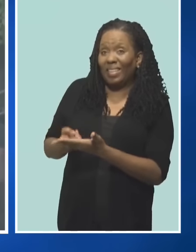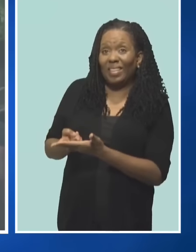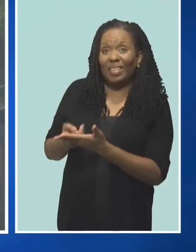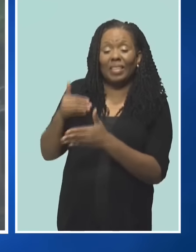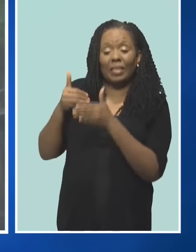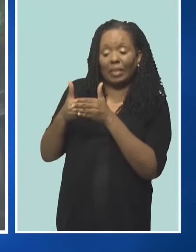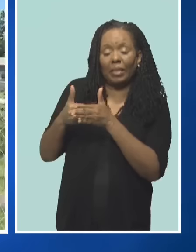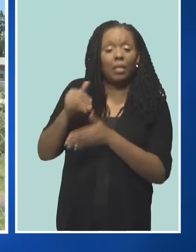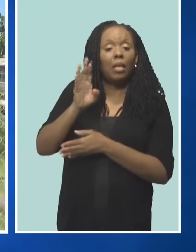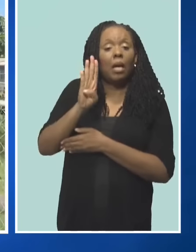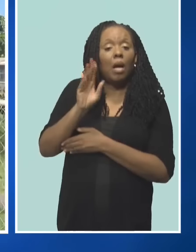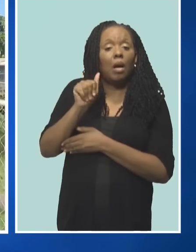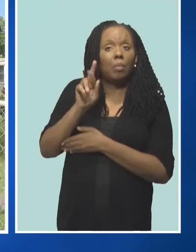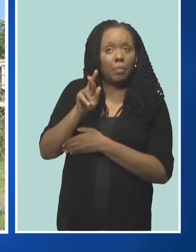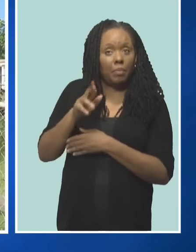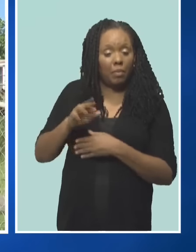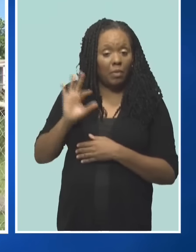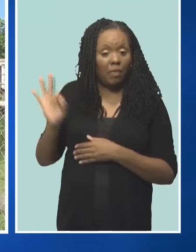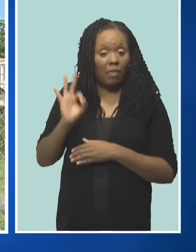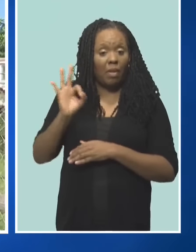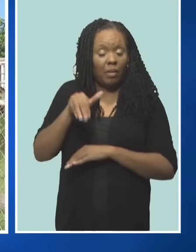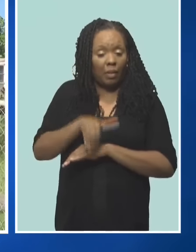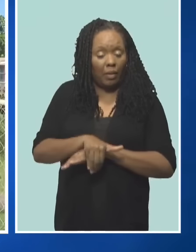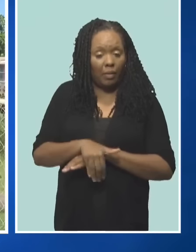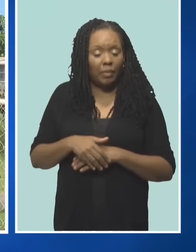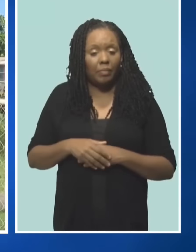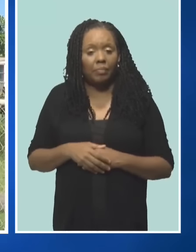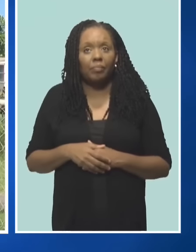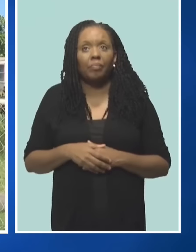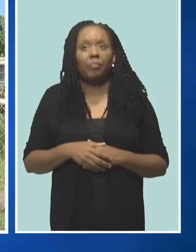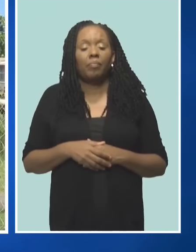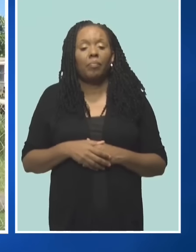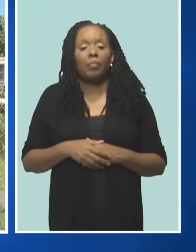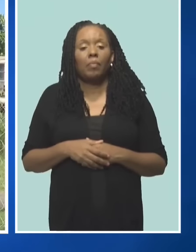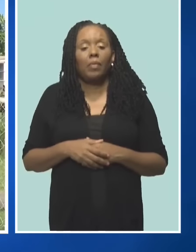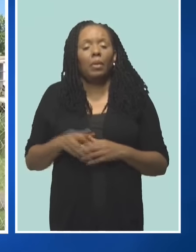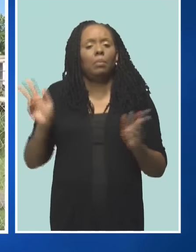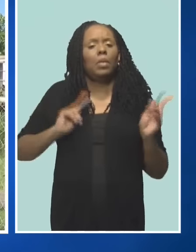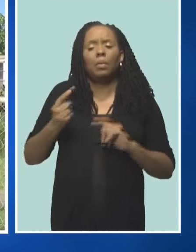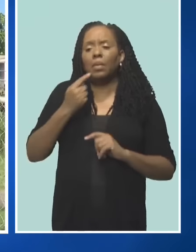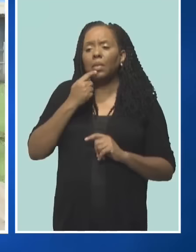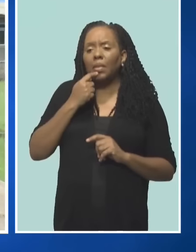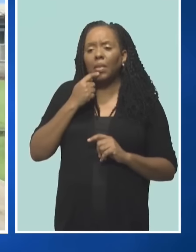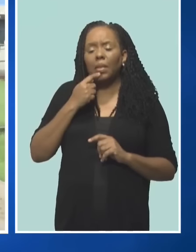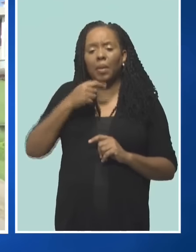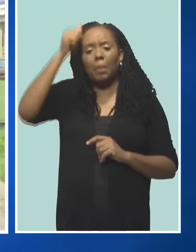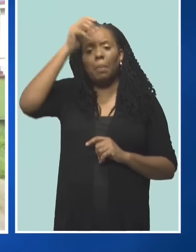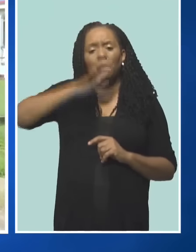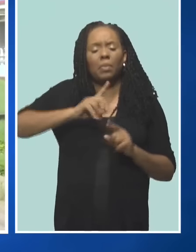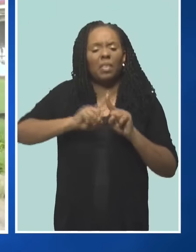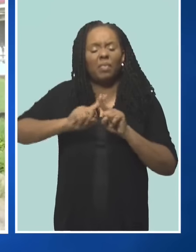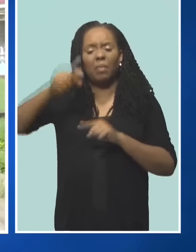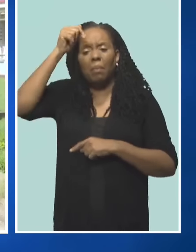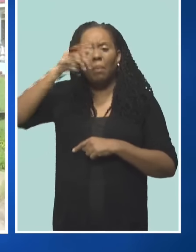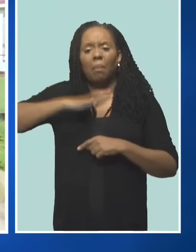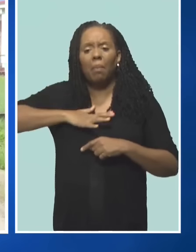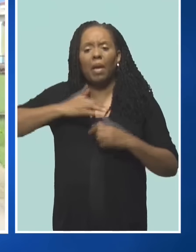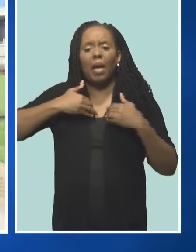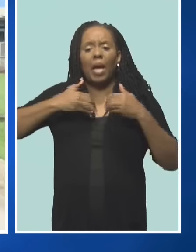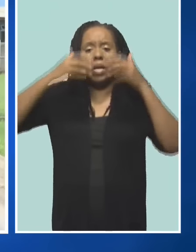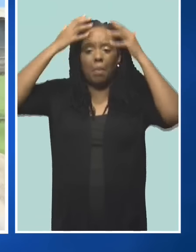night. There are reports a number of masked men with guns opened fire on Murray, who was in the company of another